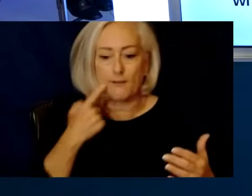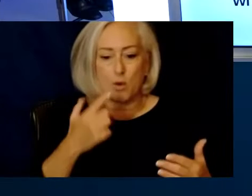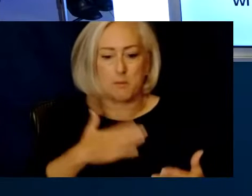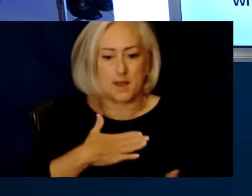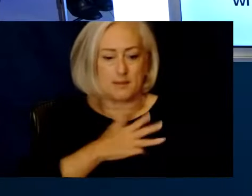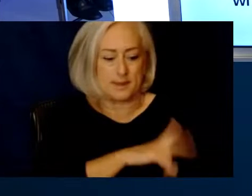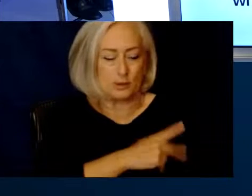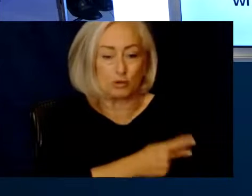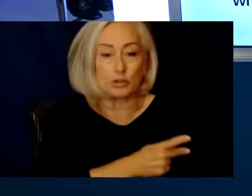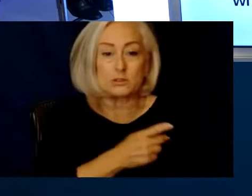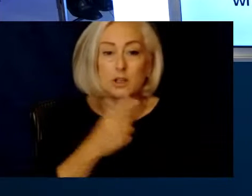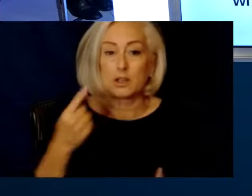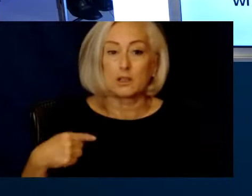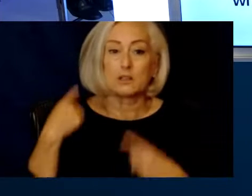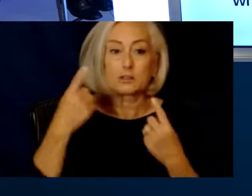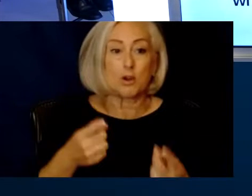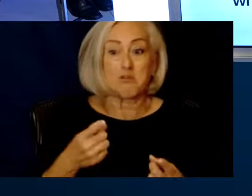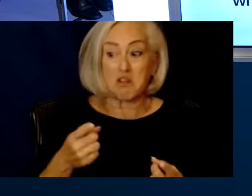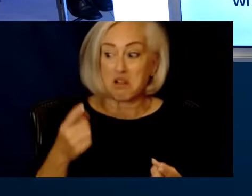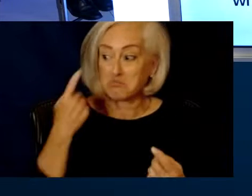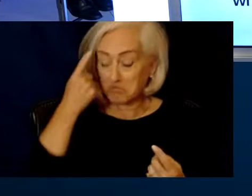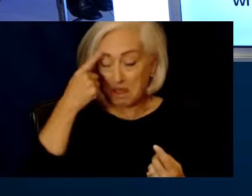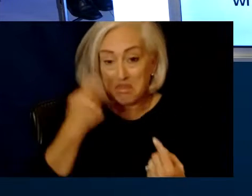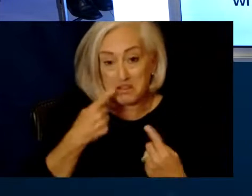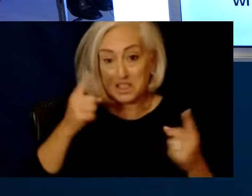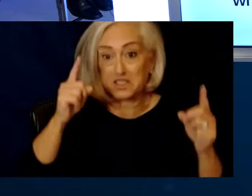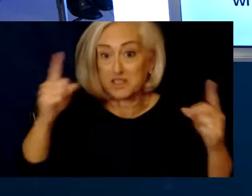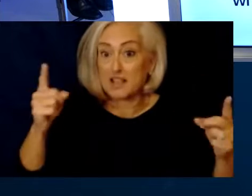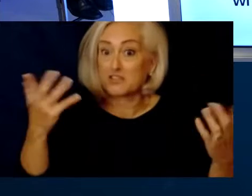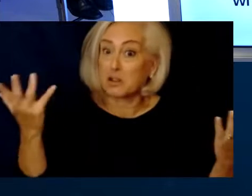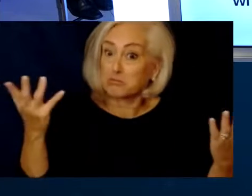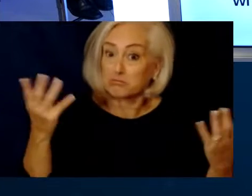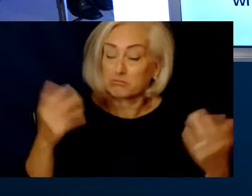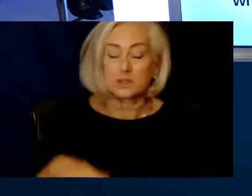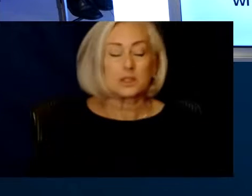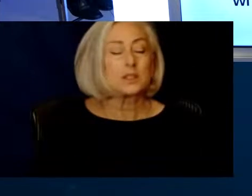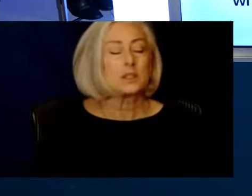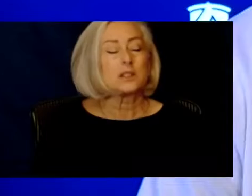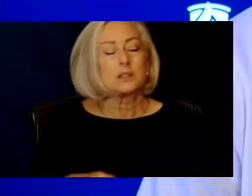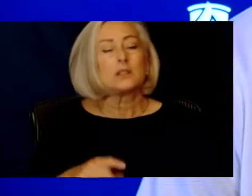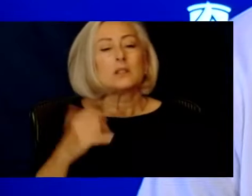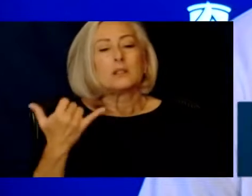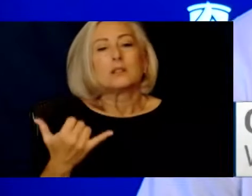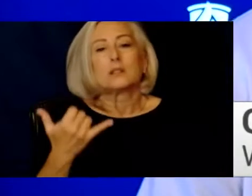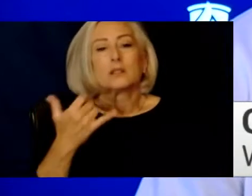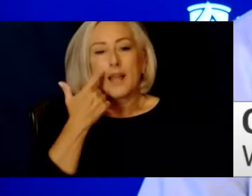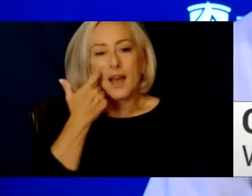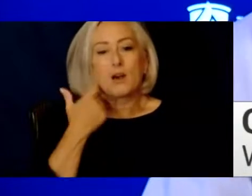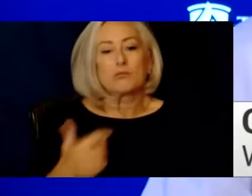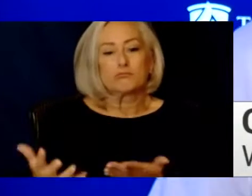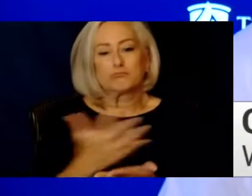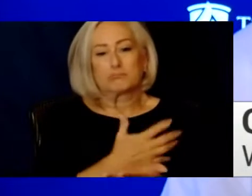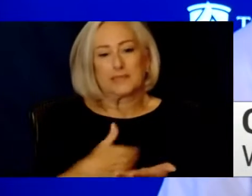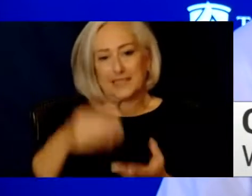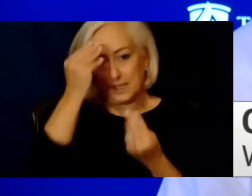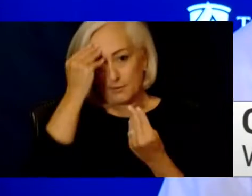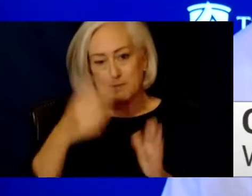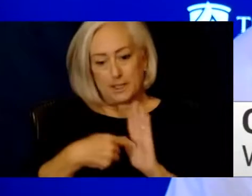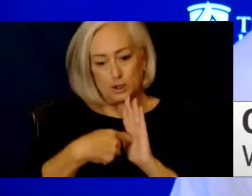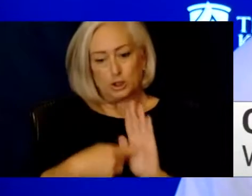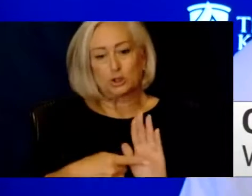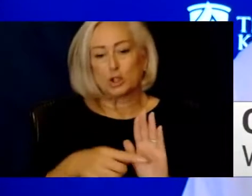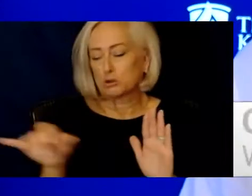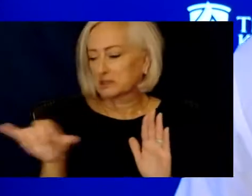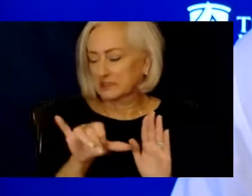thus far I think it's been pretty successful. Yeah, I mean, certainly the current collected data would suggest that as well. It continues